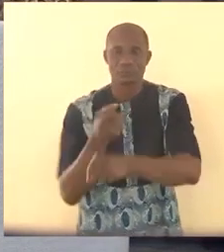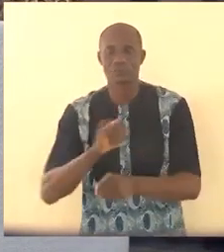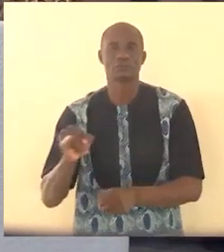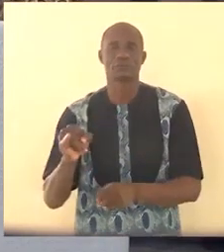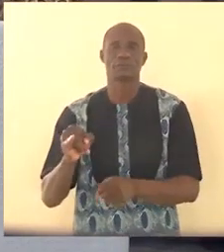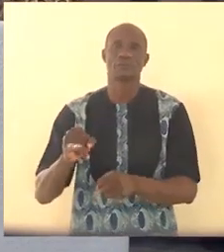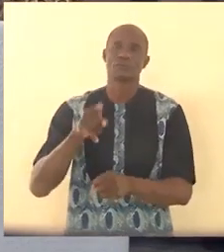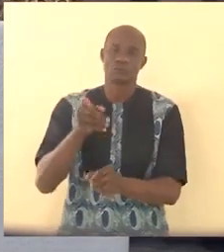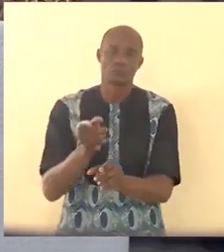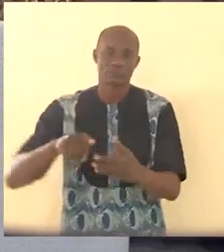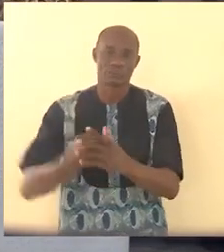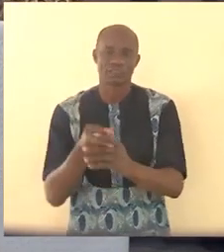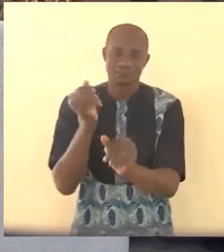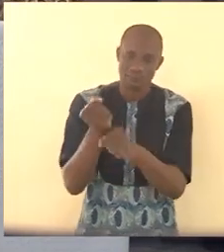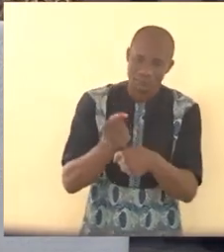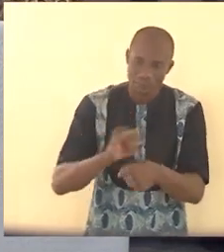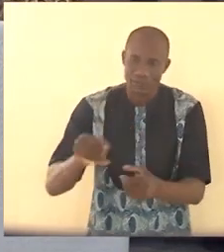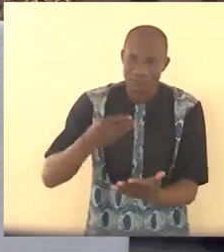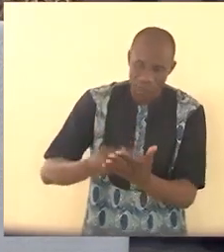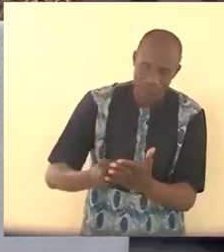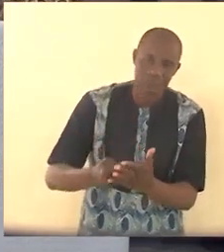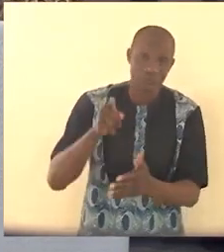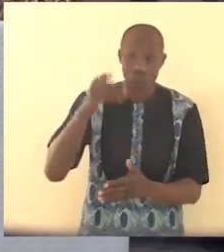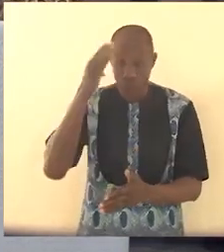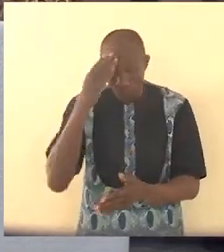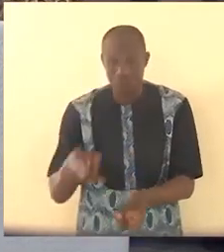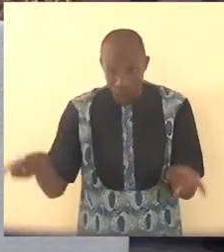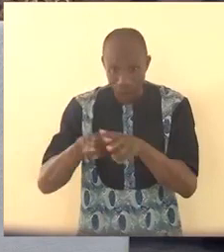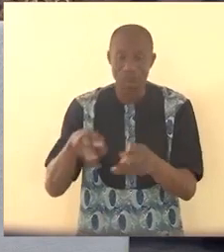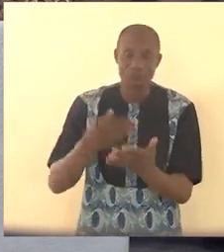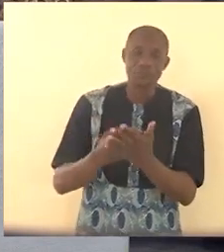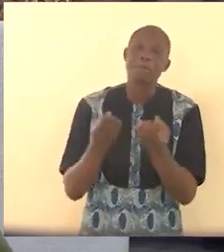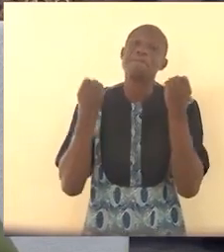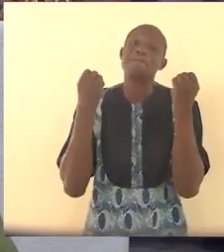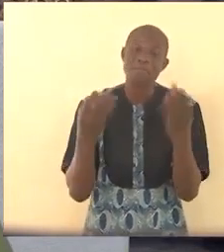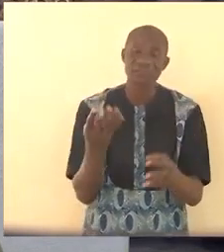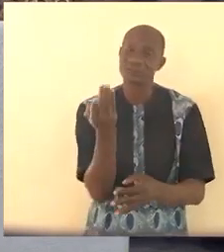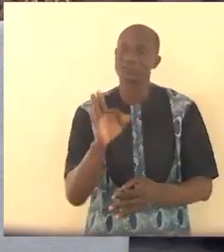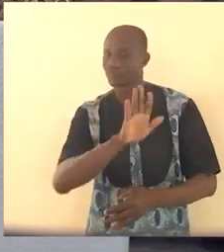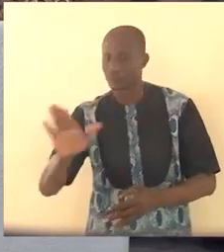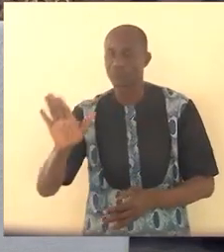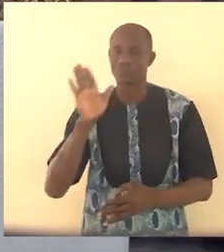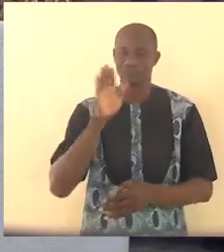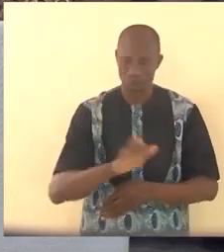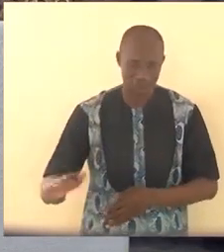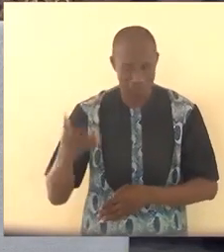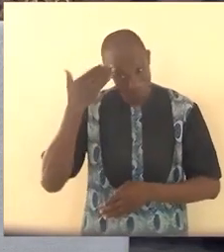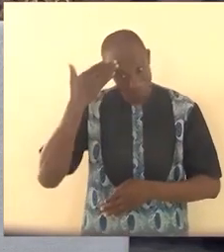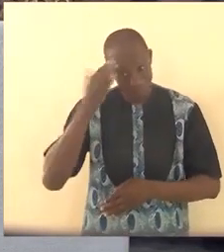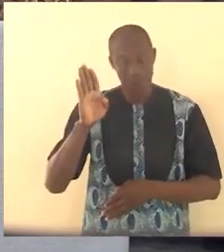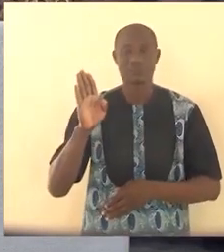then you started making money, then you knew the value of money. Many of your children don't have that discipline.